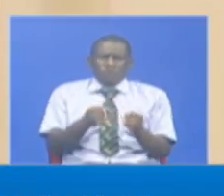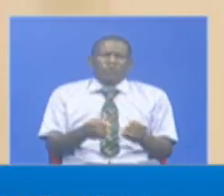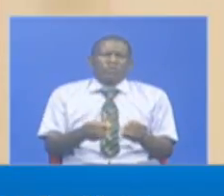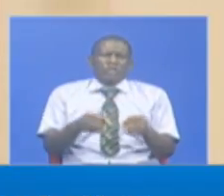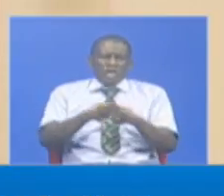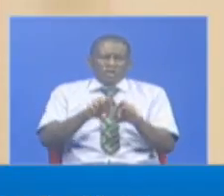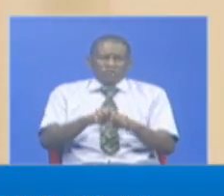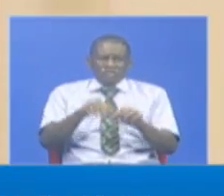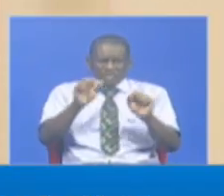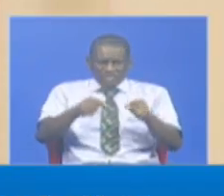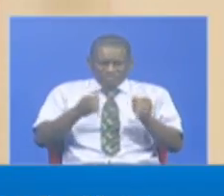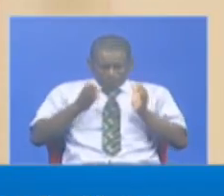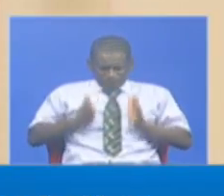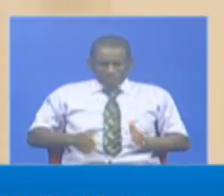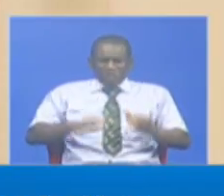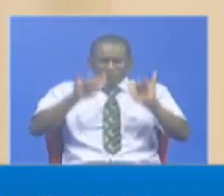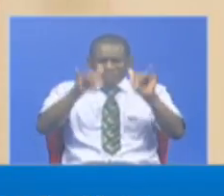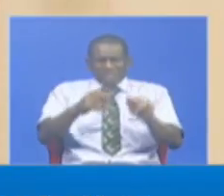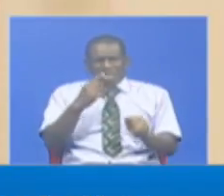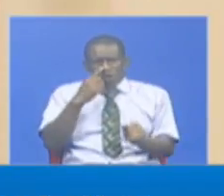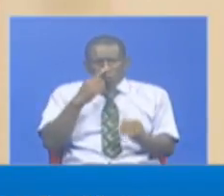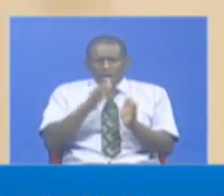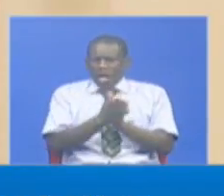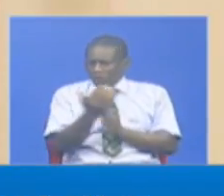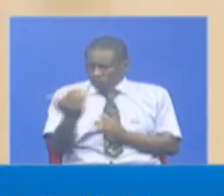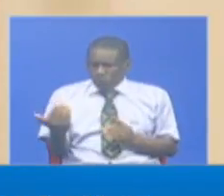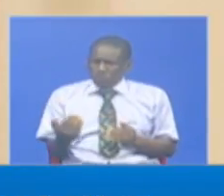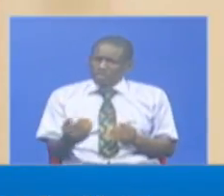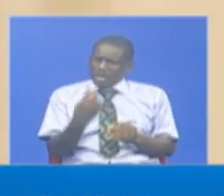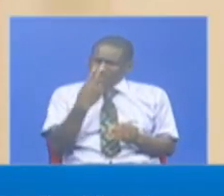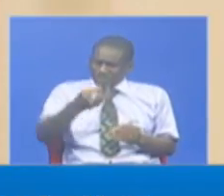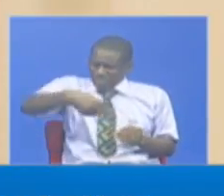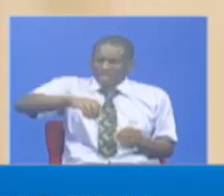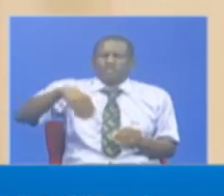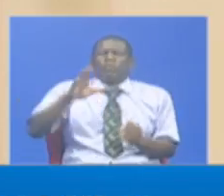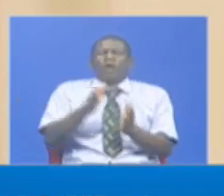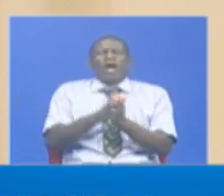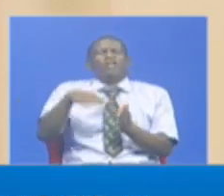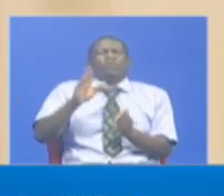are physically staying at home and the children are seeing us more,